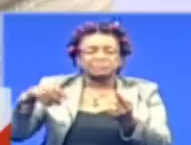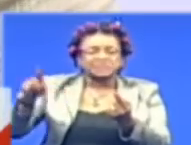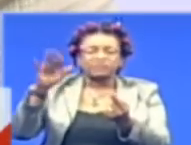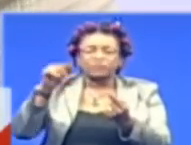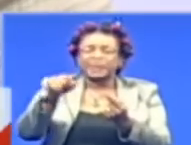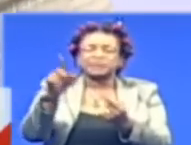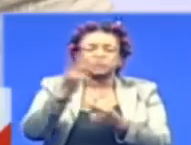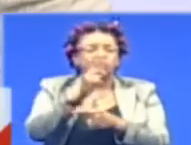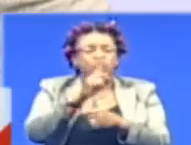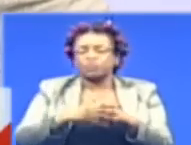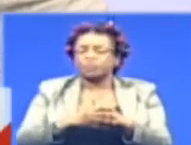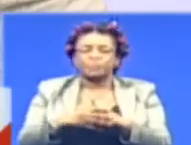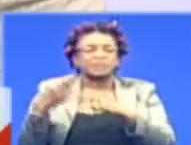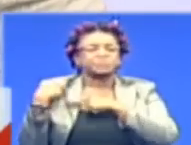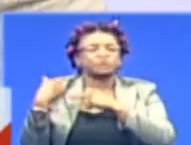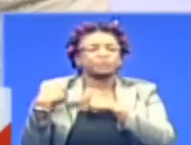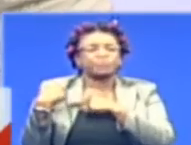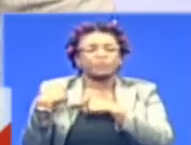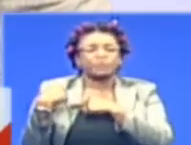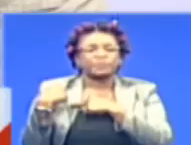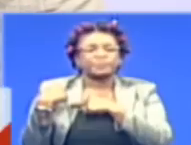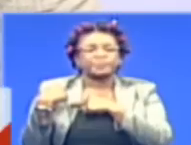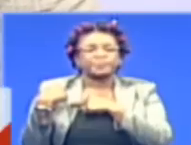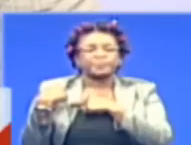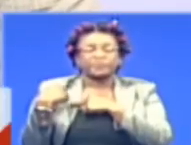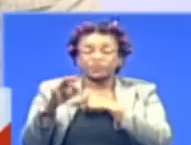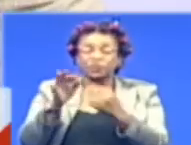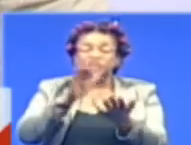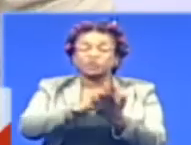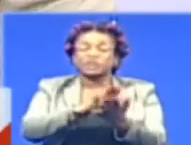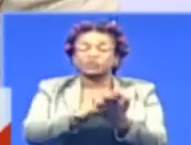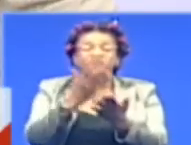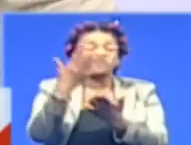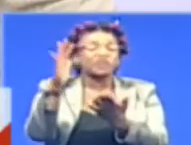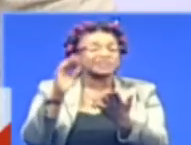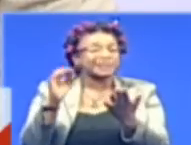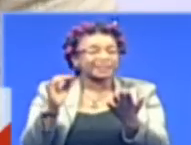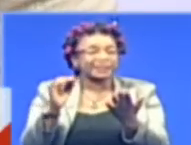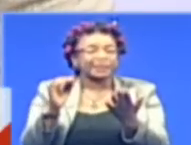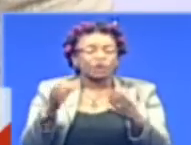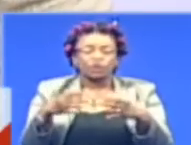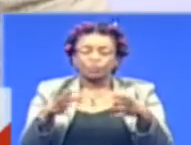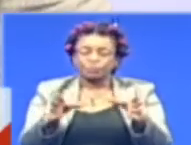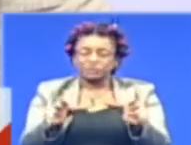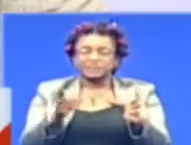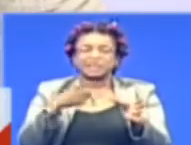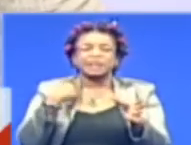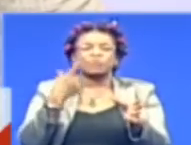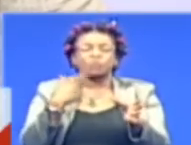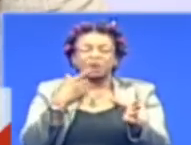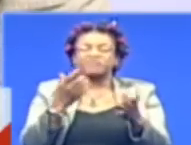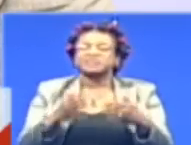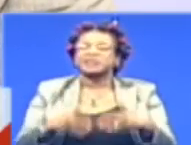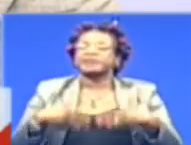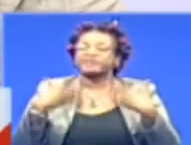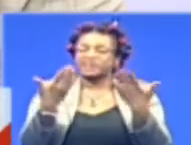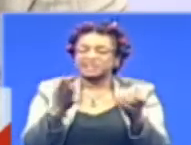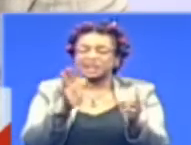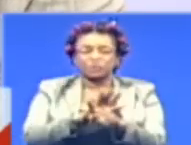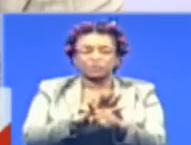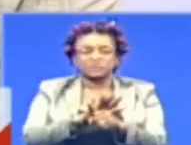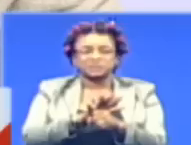the people who are even responsible for restorations of forest, because you can see communities who have really sacrificed a lot in terms